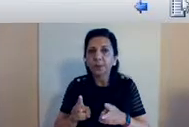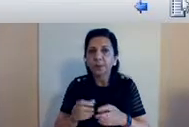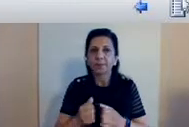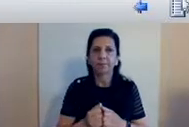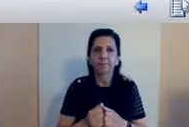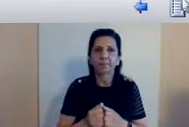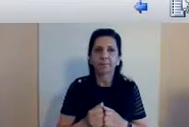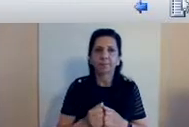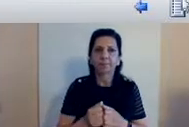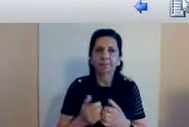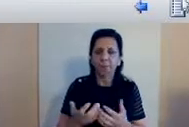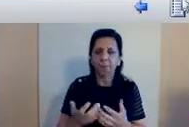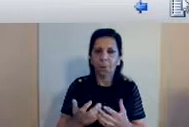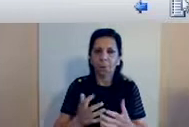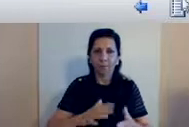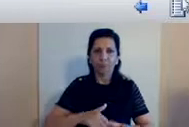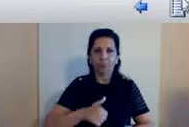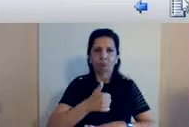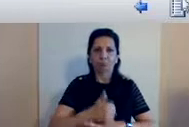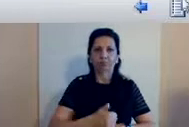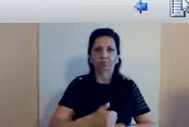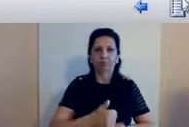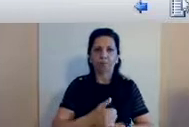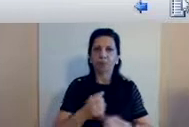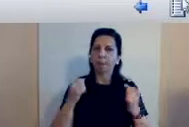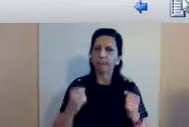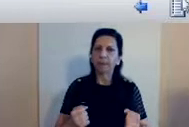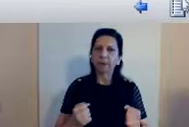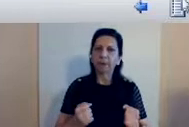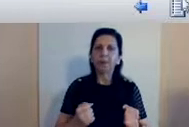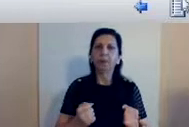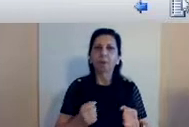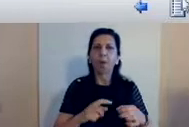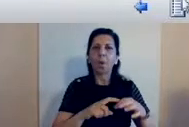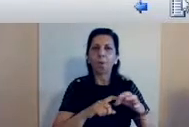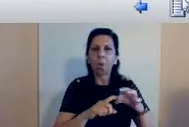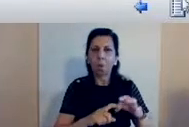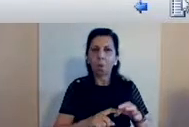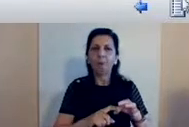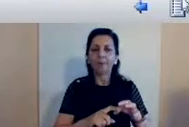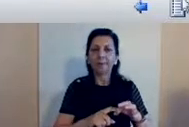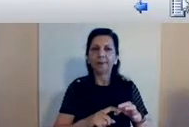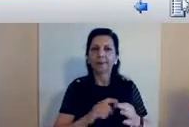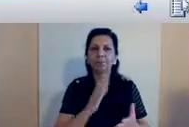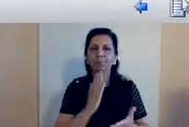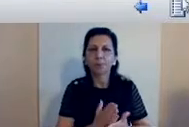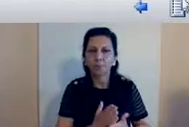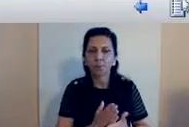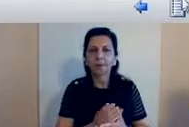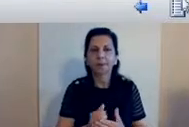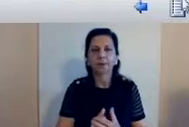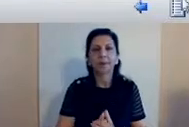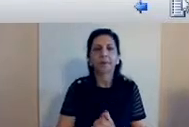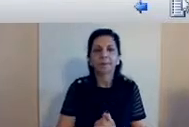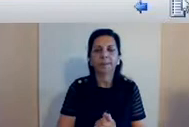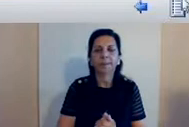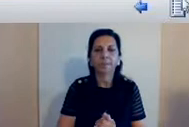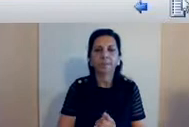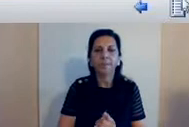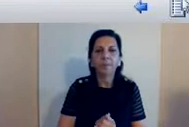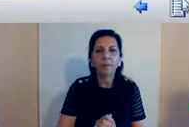robust quality assurance about those changes, and we want to be talking about those. So